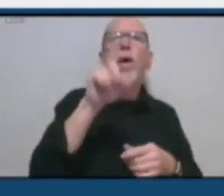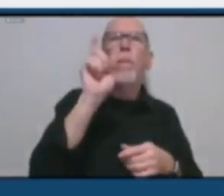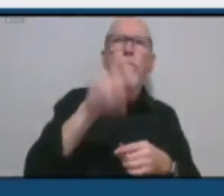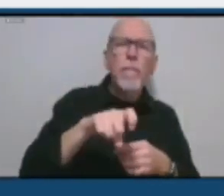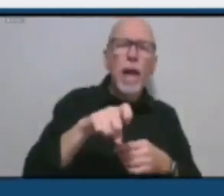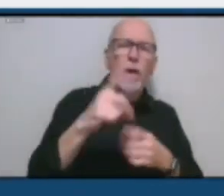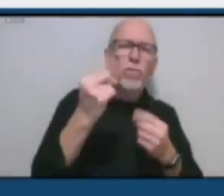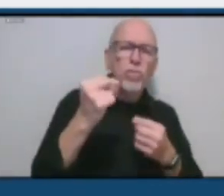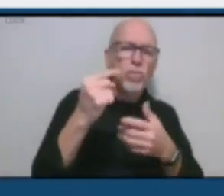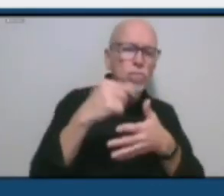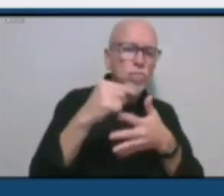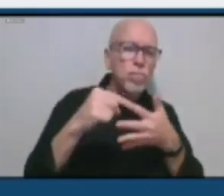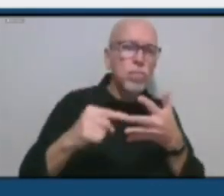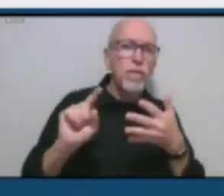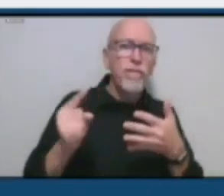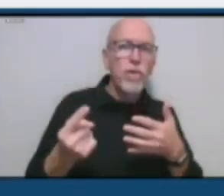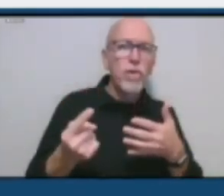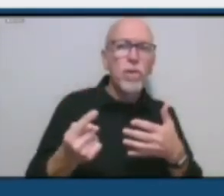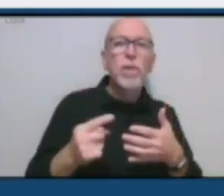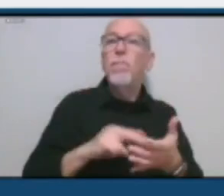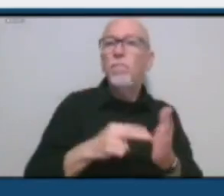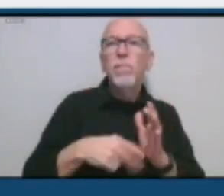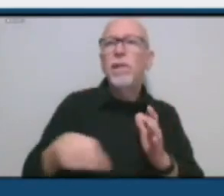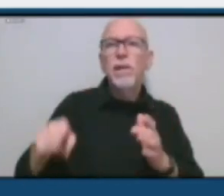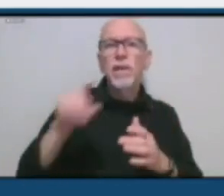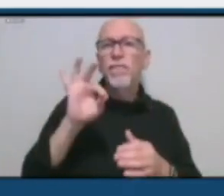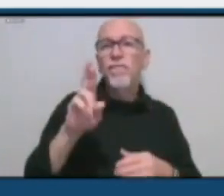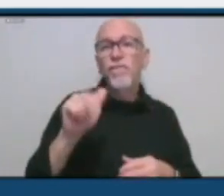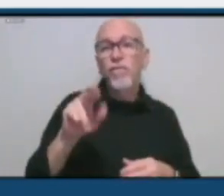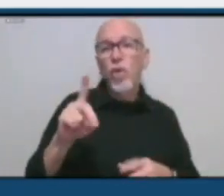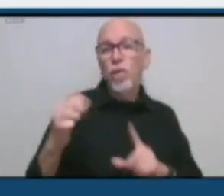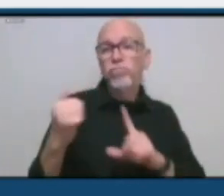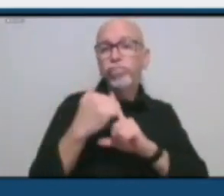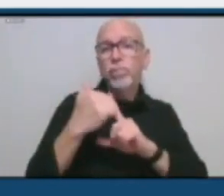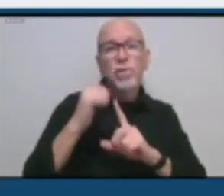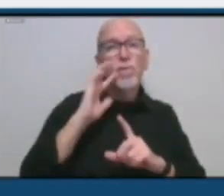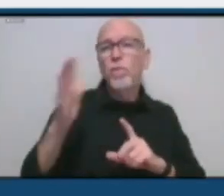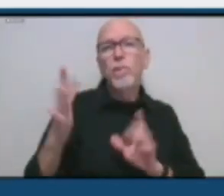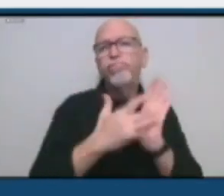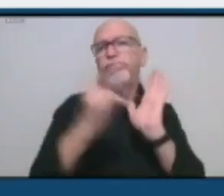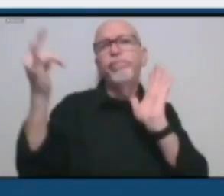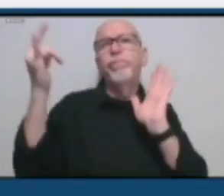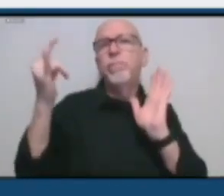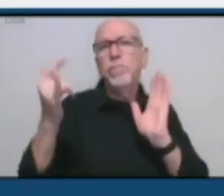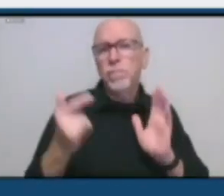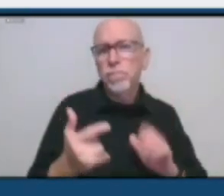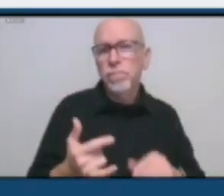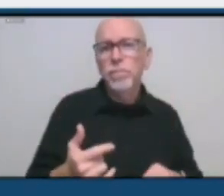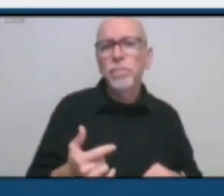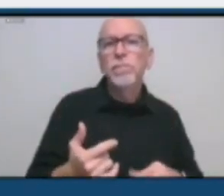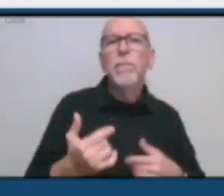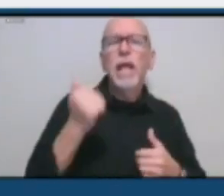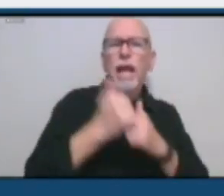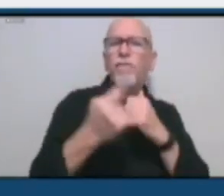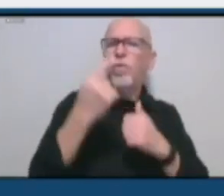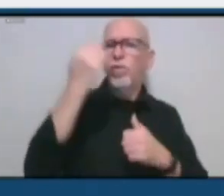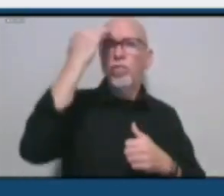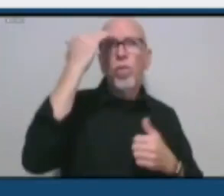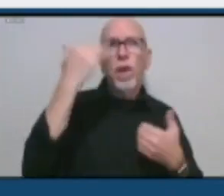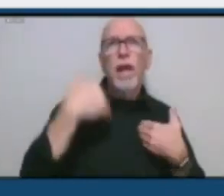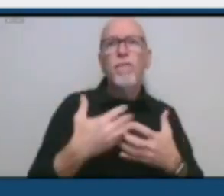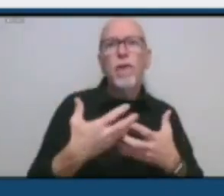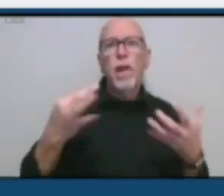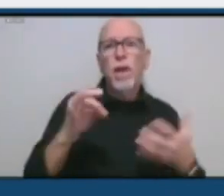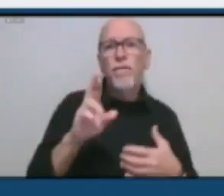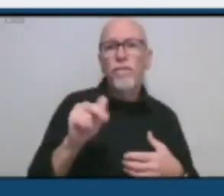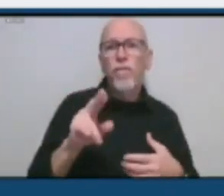steps, then fraud would overtake our system. And right now, I think everyone is aware of the amount of fraud that's occurring